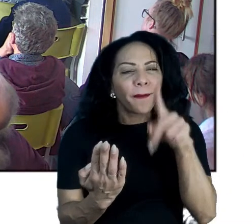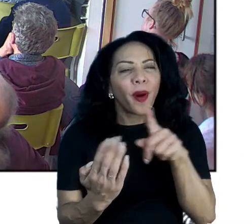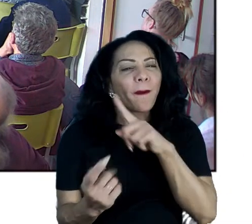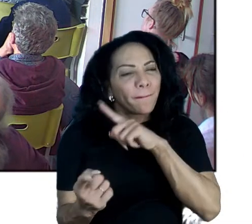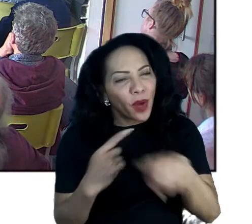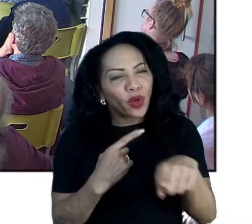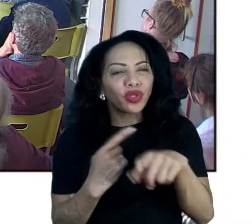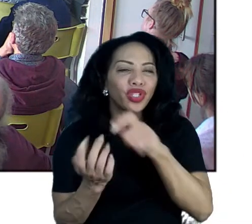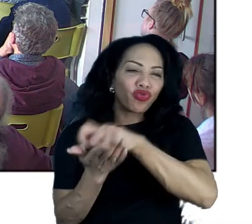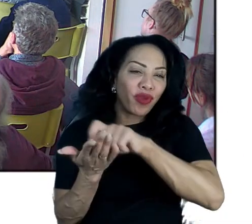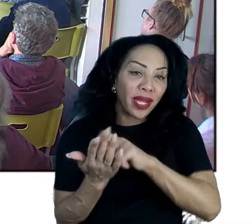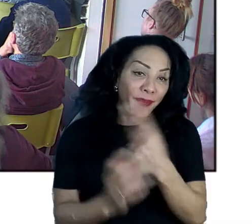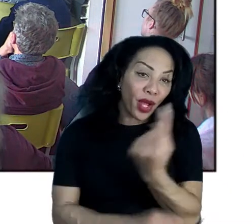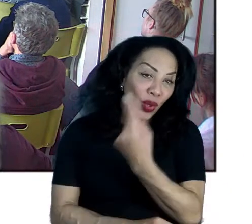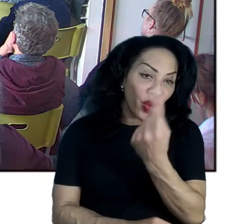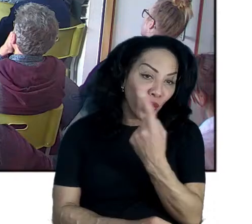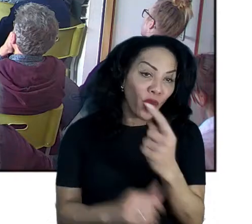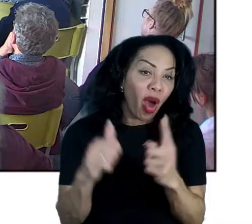institution. So